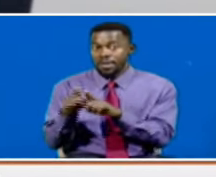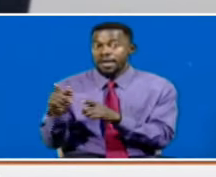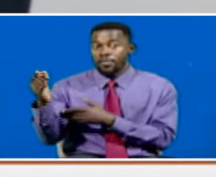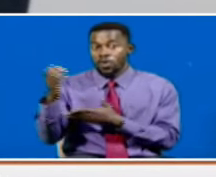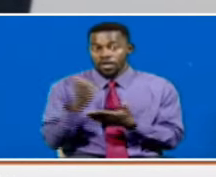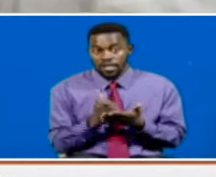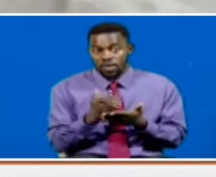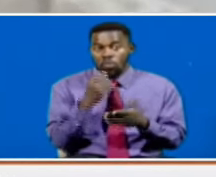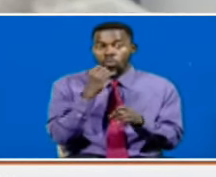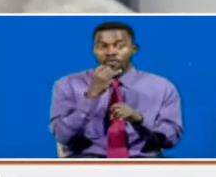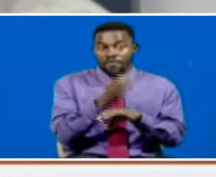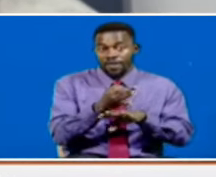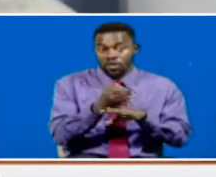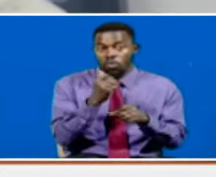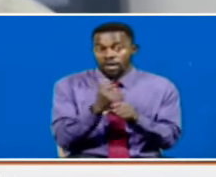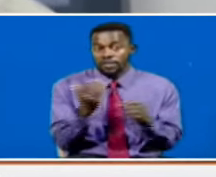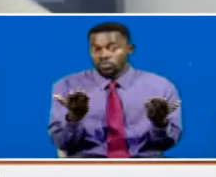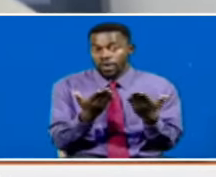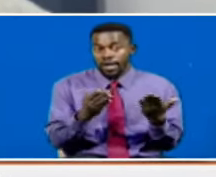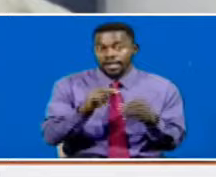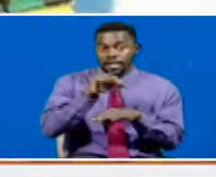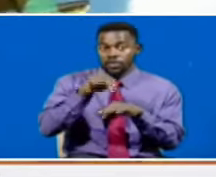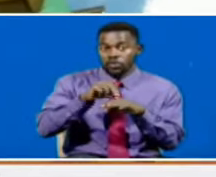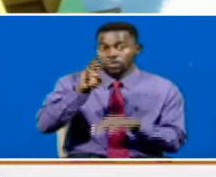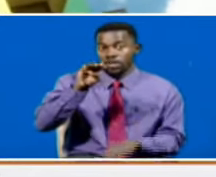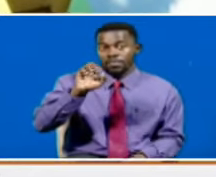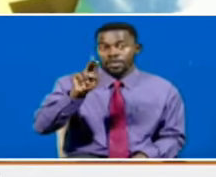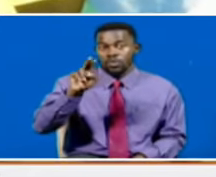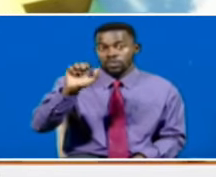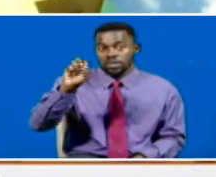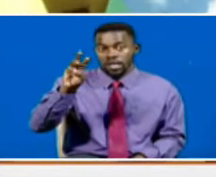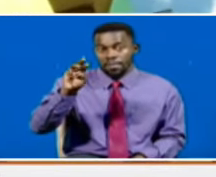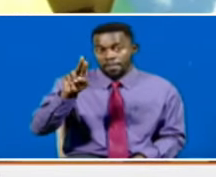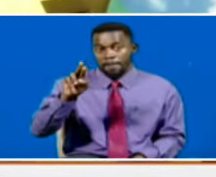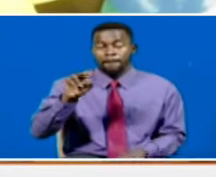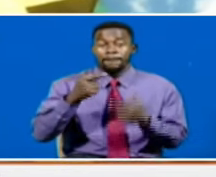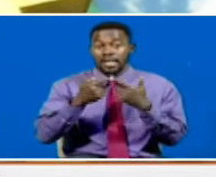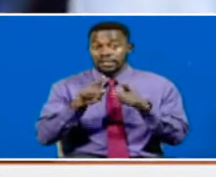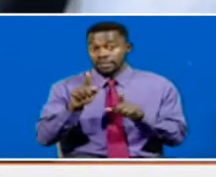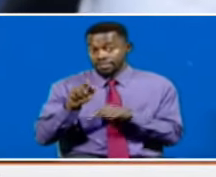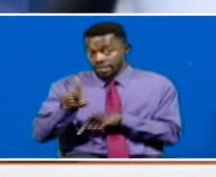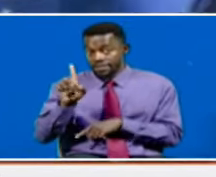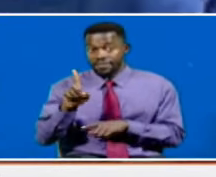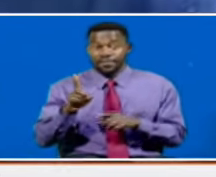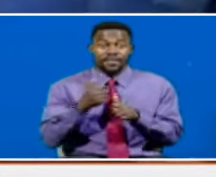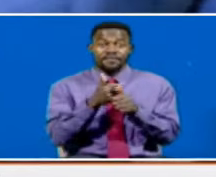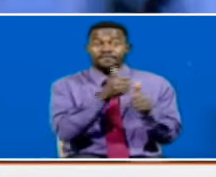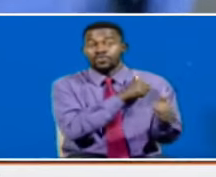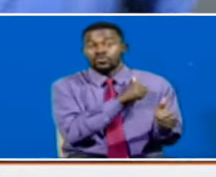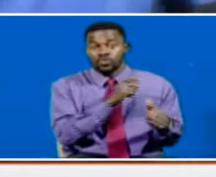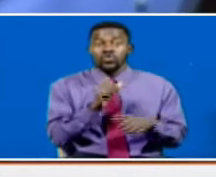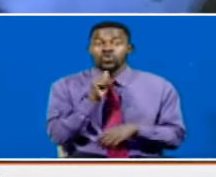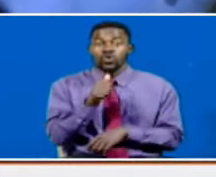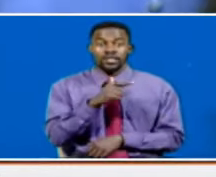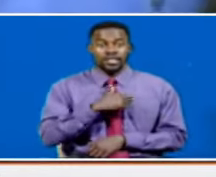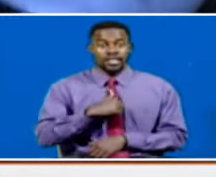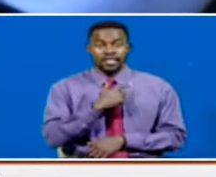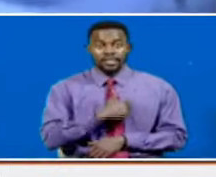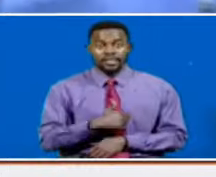of Kenya. The suspects pleaded not guilty. Financial investigations reveal that the National Museum of Kenya,